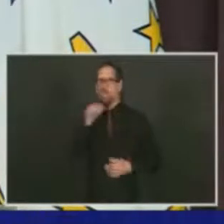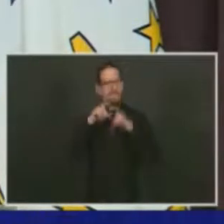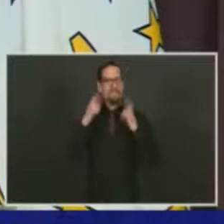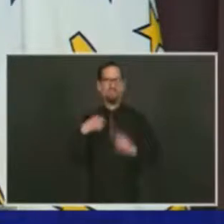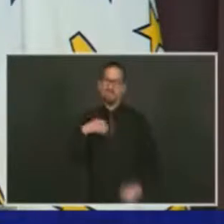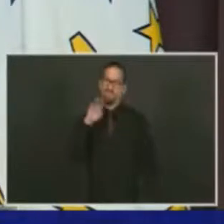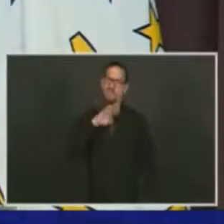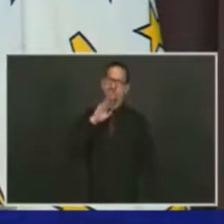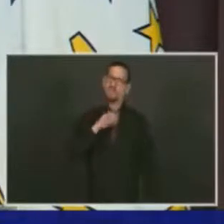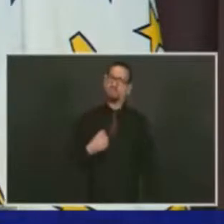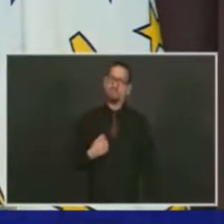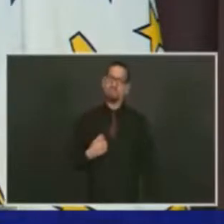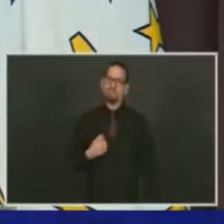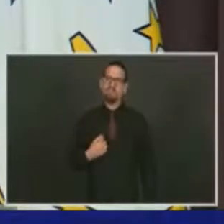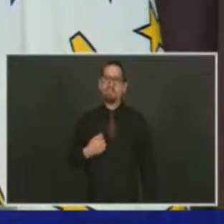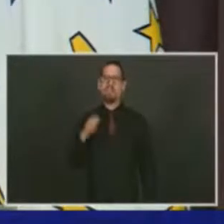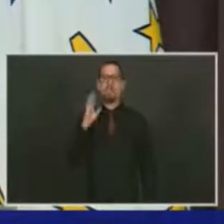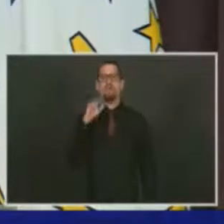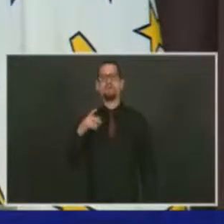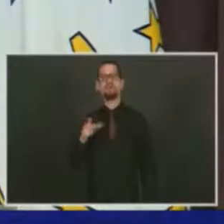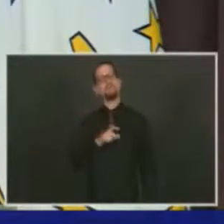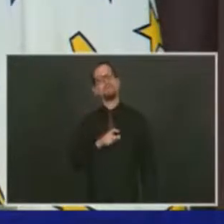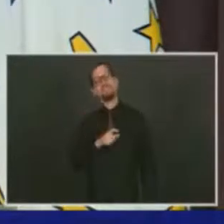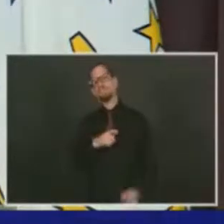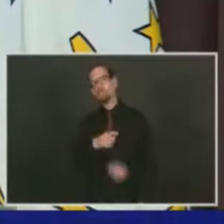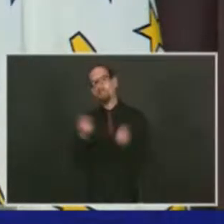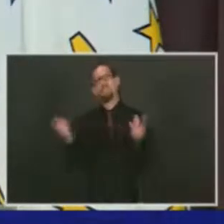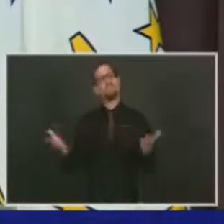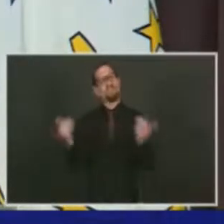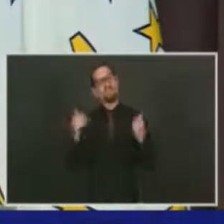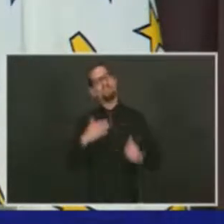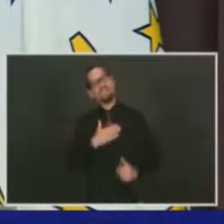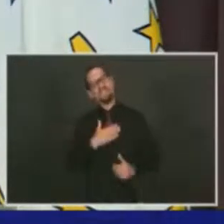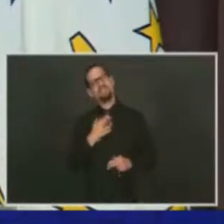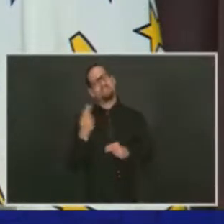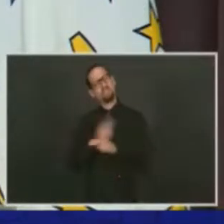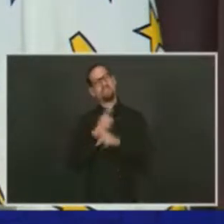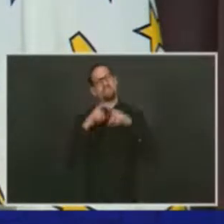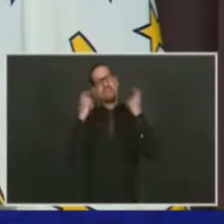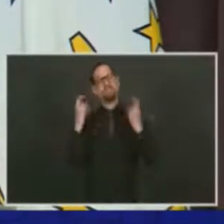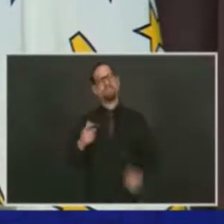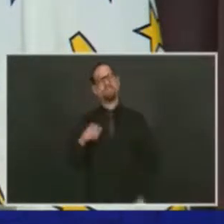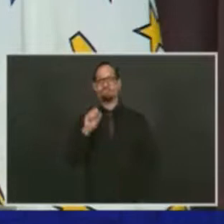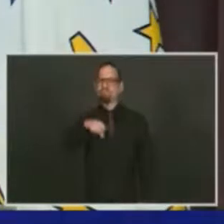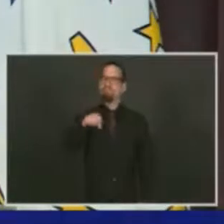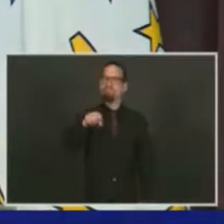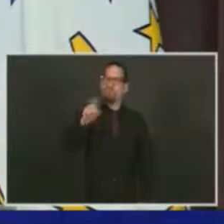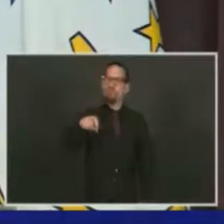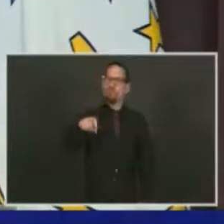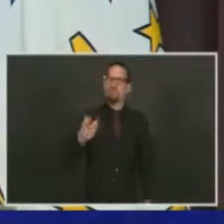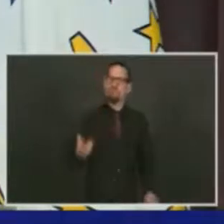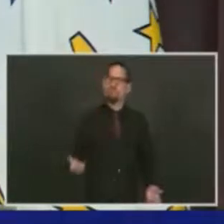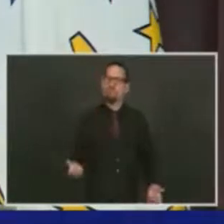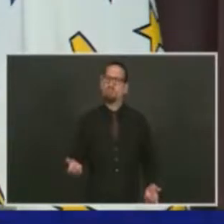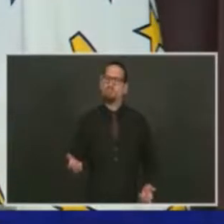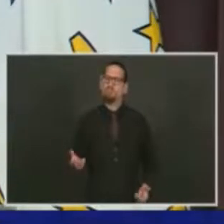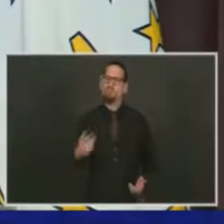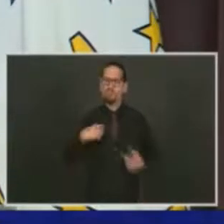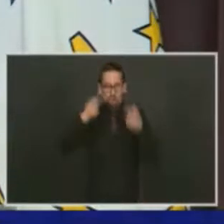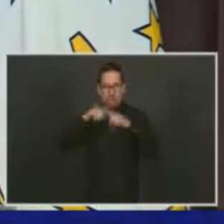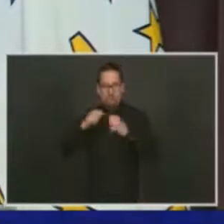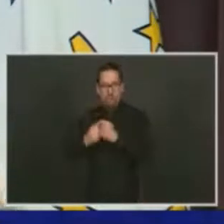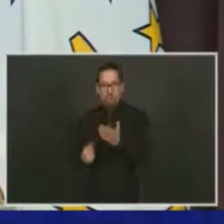this for 7 months. You know you're supposed to wear your mask. Could you please wear your masks? Having said that, in the heat of the moment, you